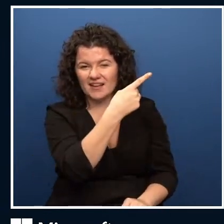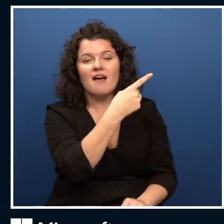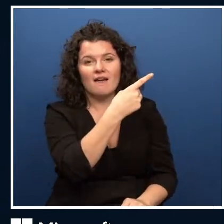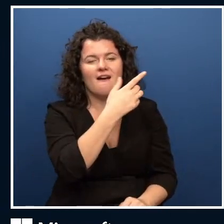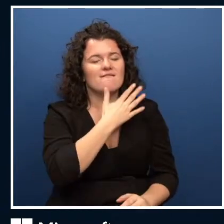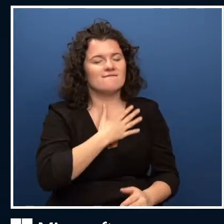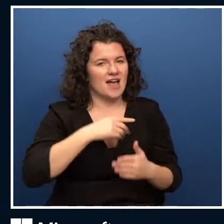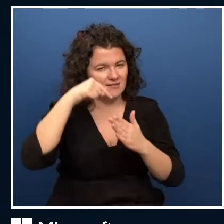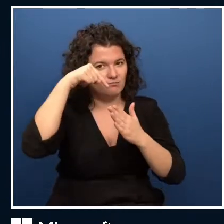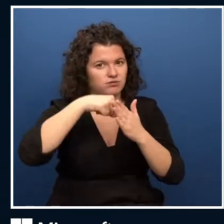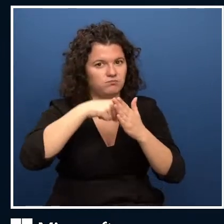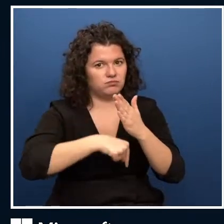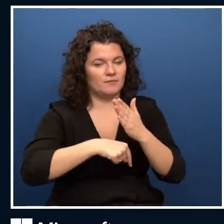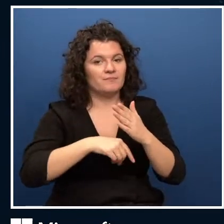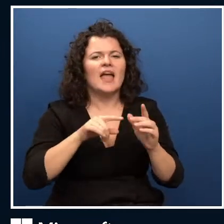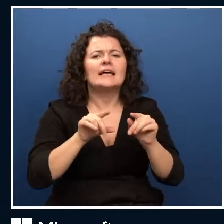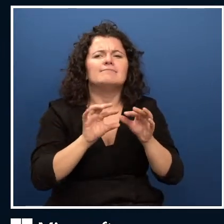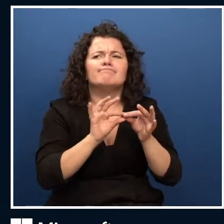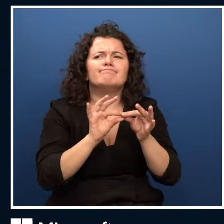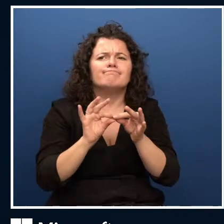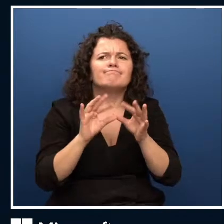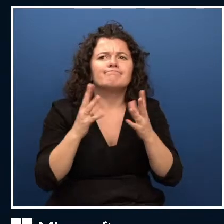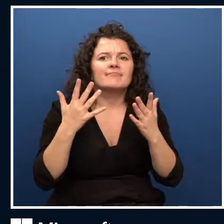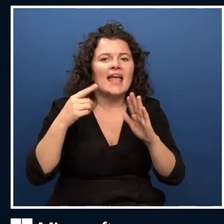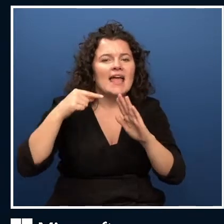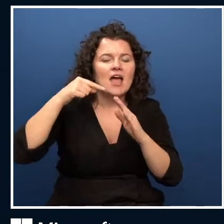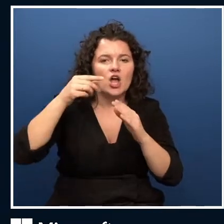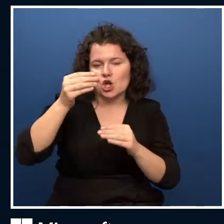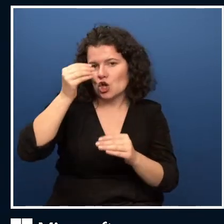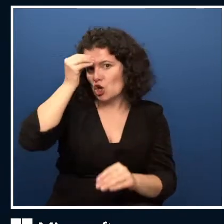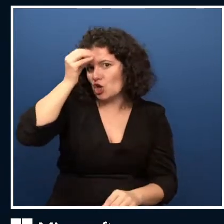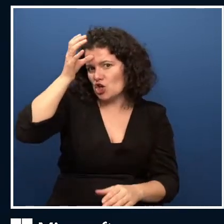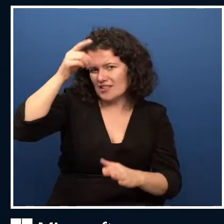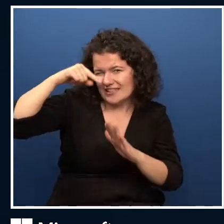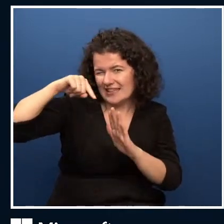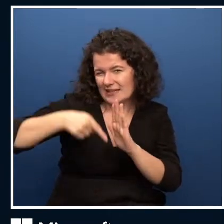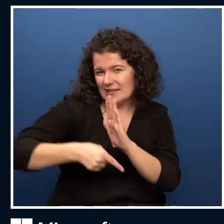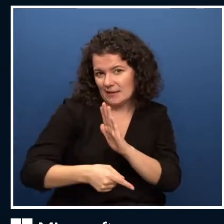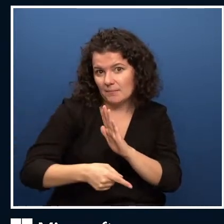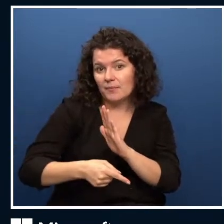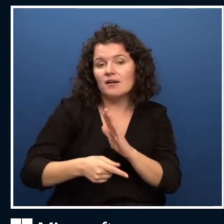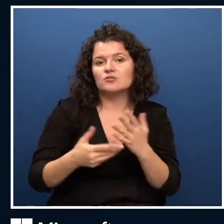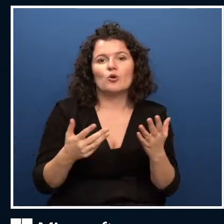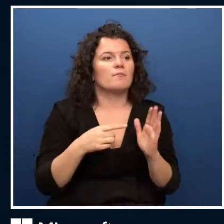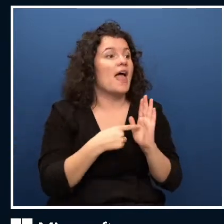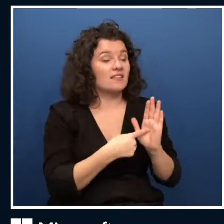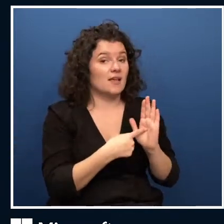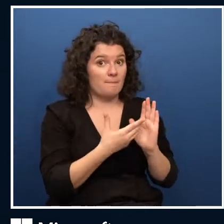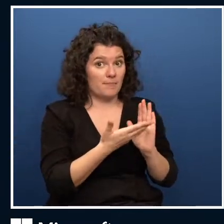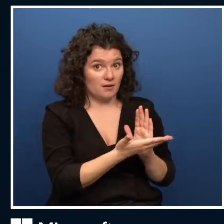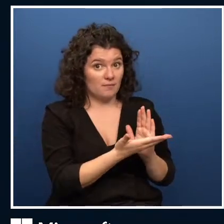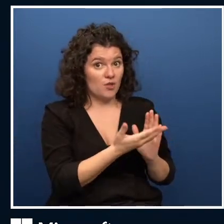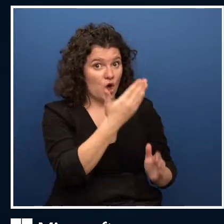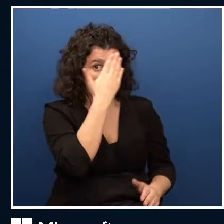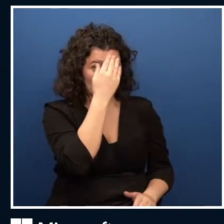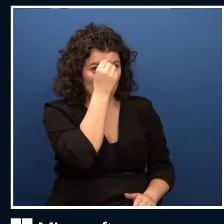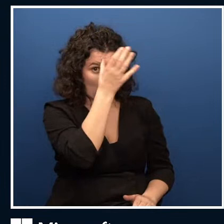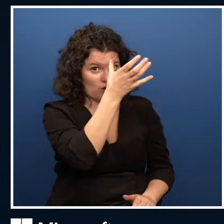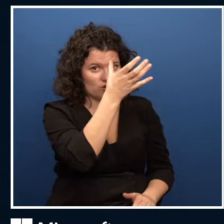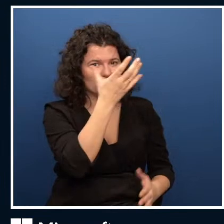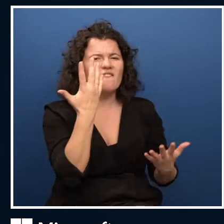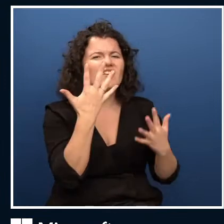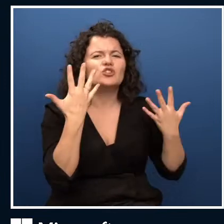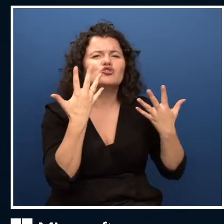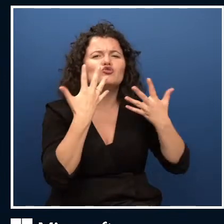learning. And this is because sometimes you take the knowledge that a neural network has learned before